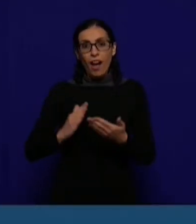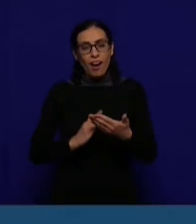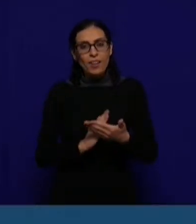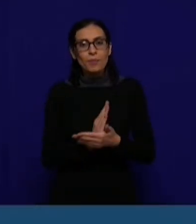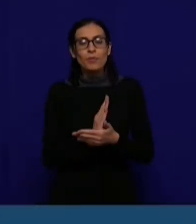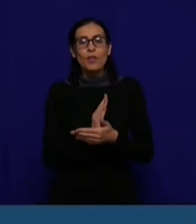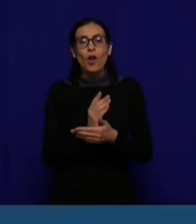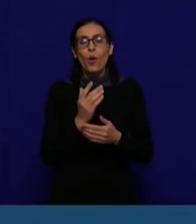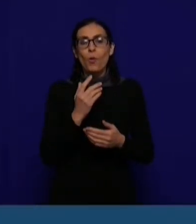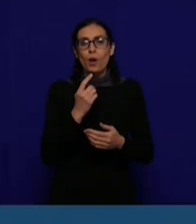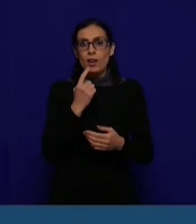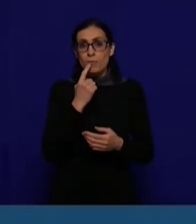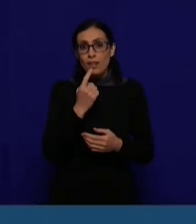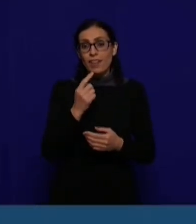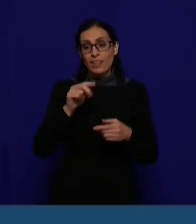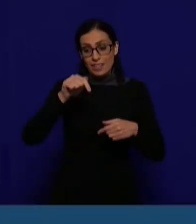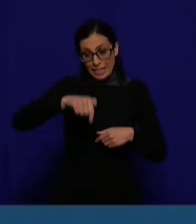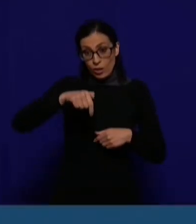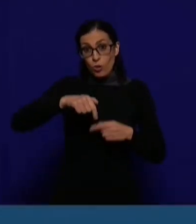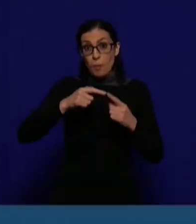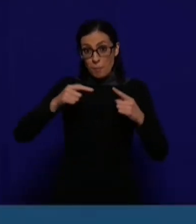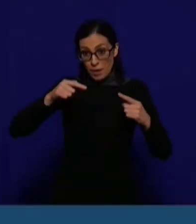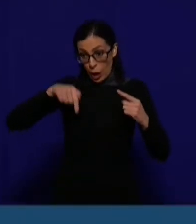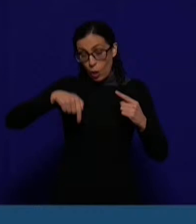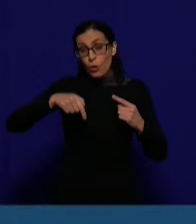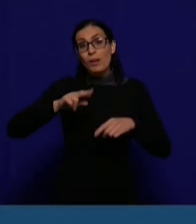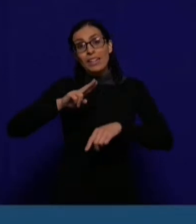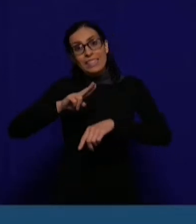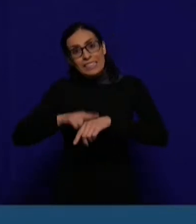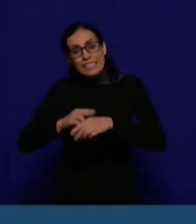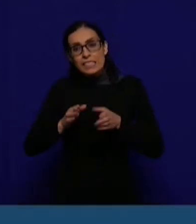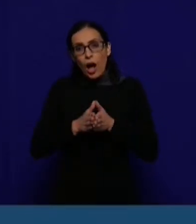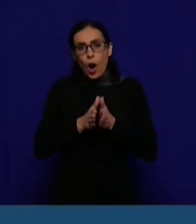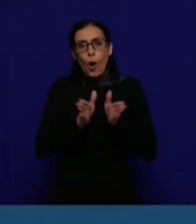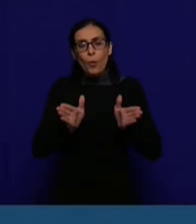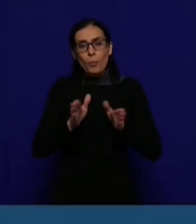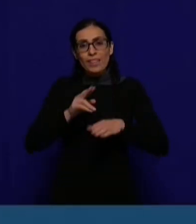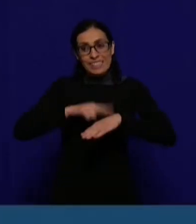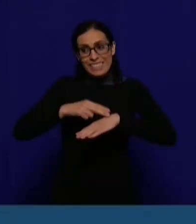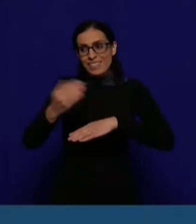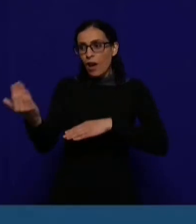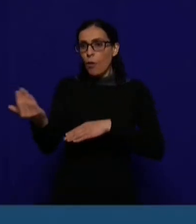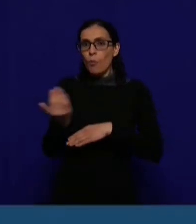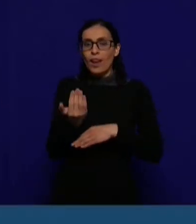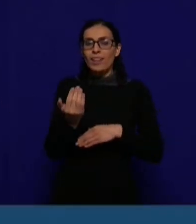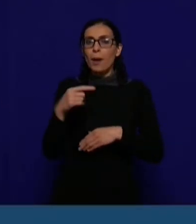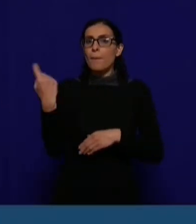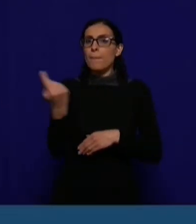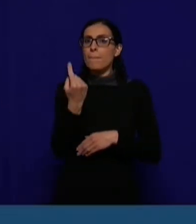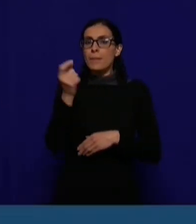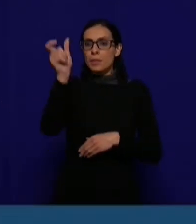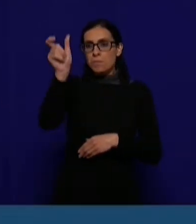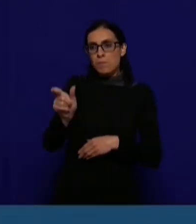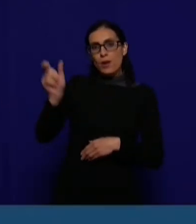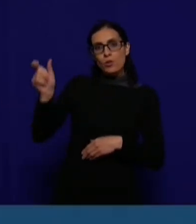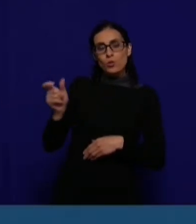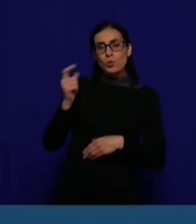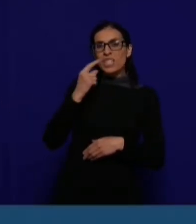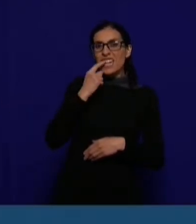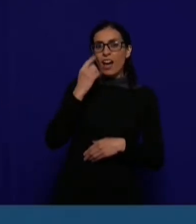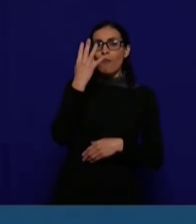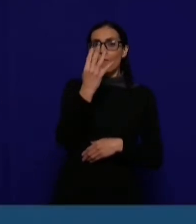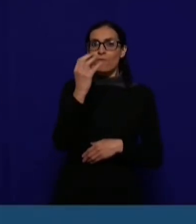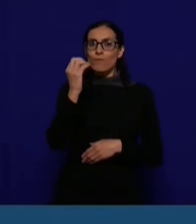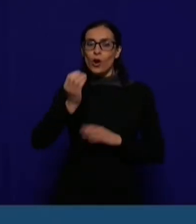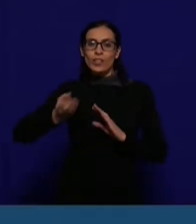noffru din it-tilqima u propju millum issa wkoll fteħna wkoll l-applikazzjonijiet għal dawk il-persuni li għandhom il-fuq